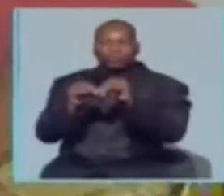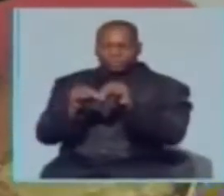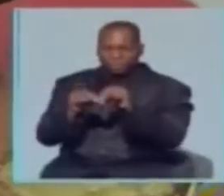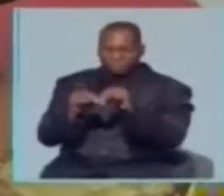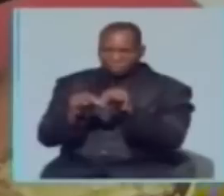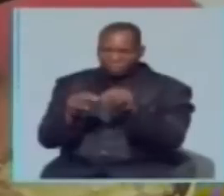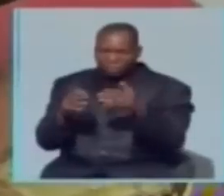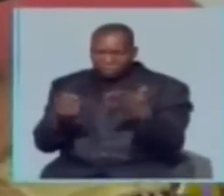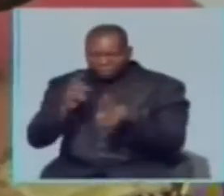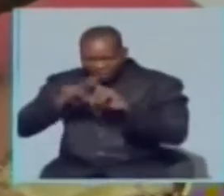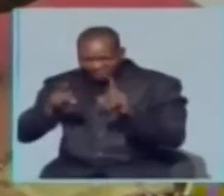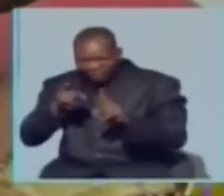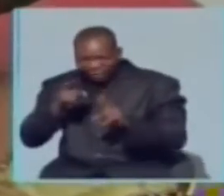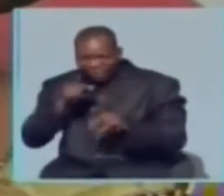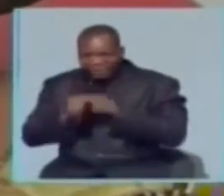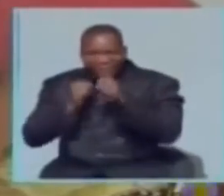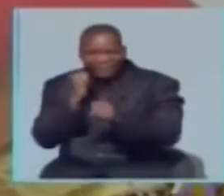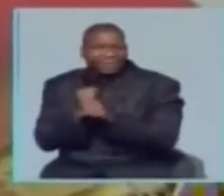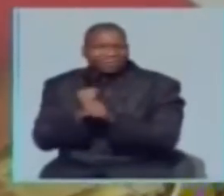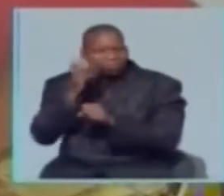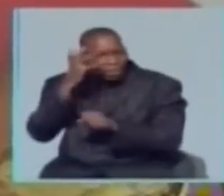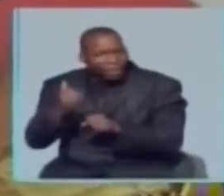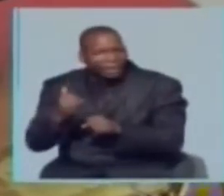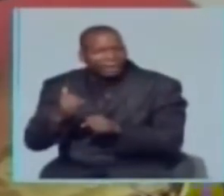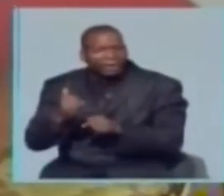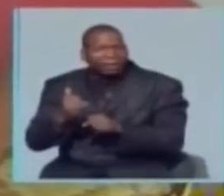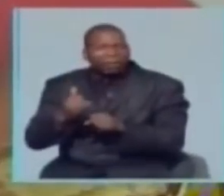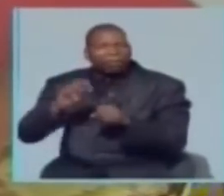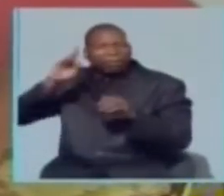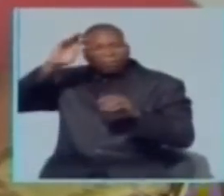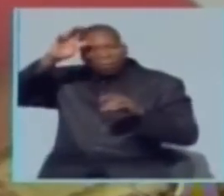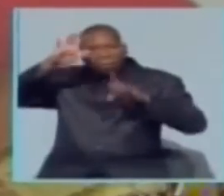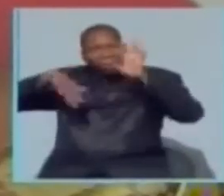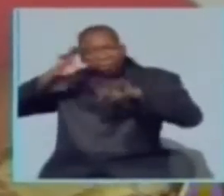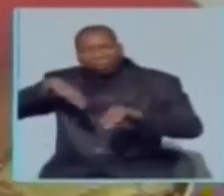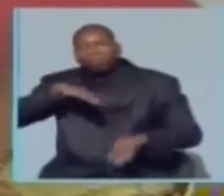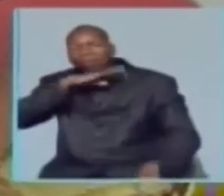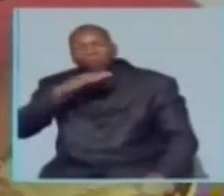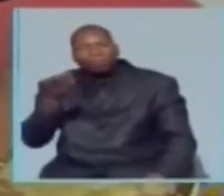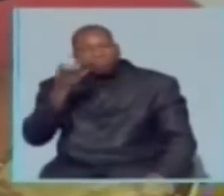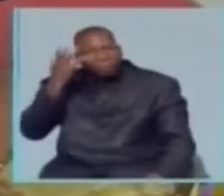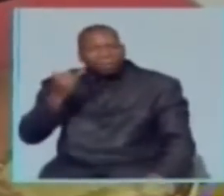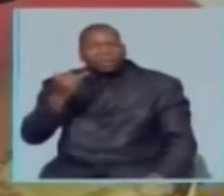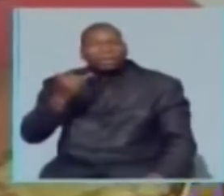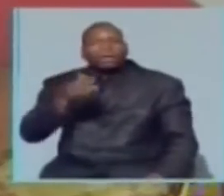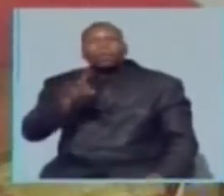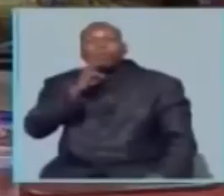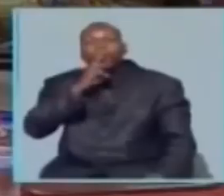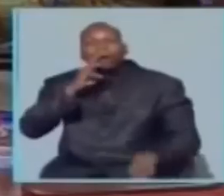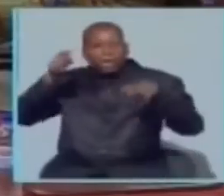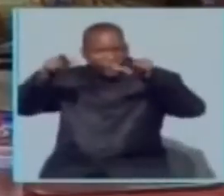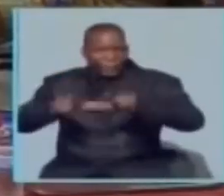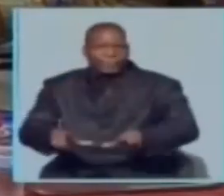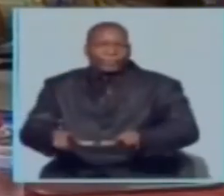year because of this extreme drought in terms of low water levels that we've